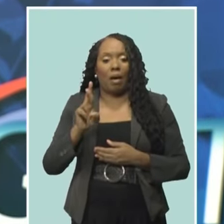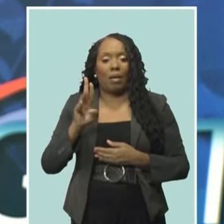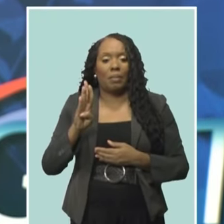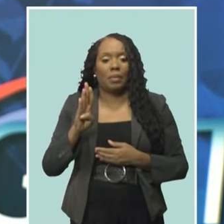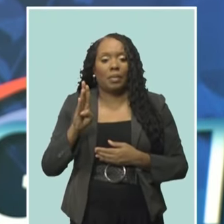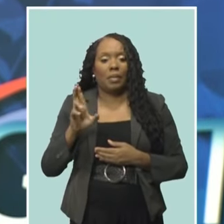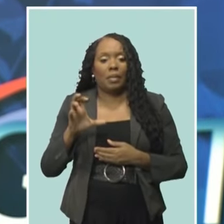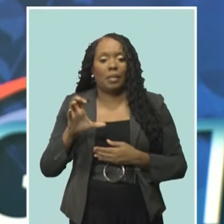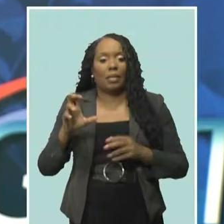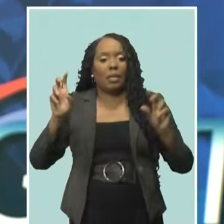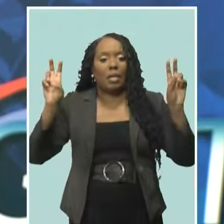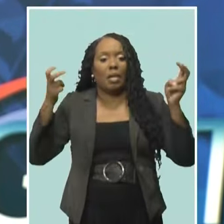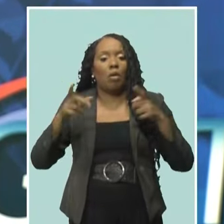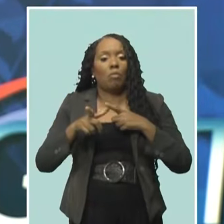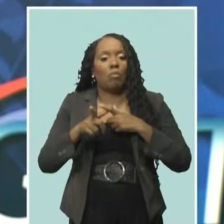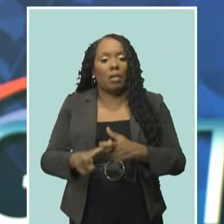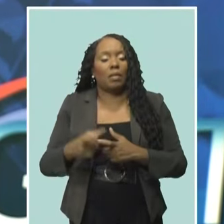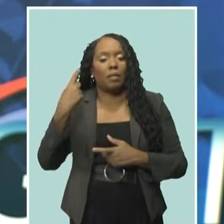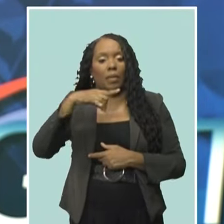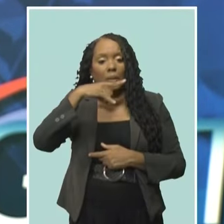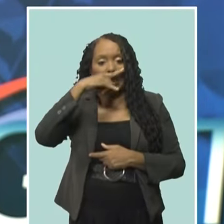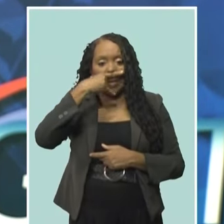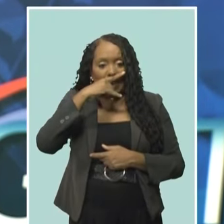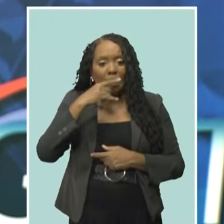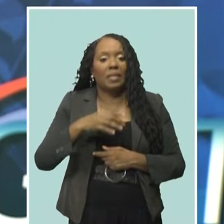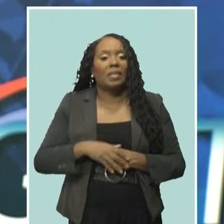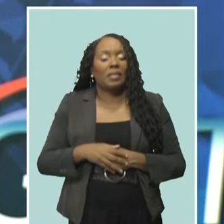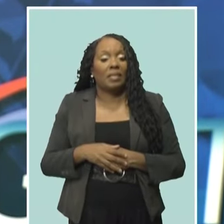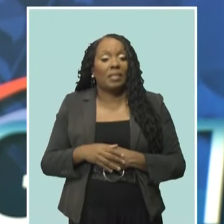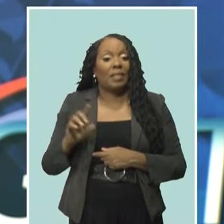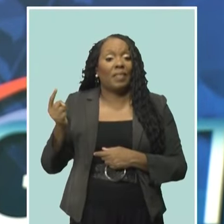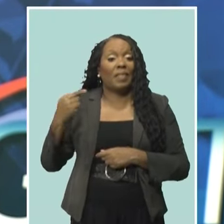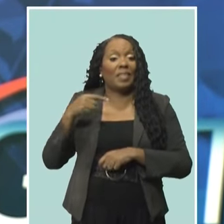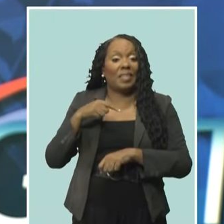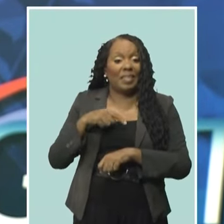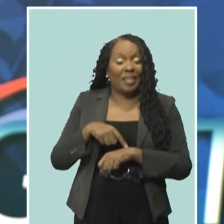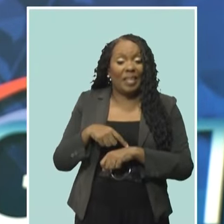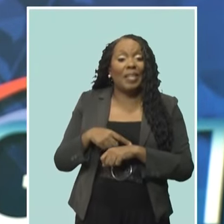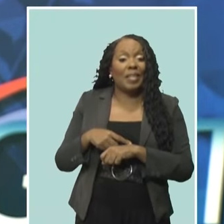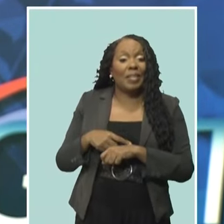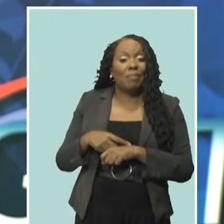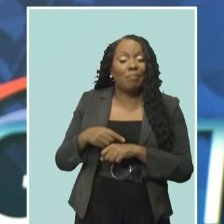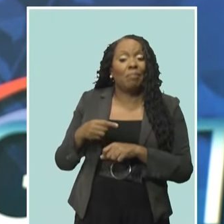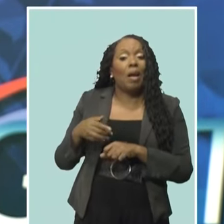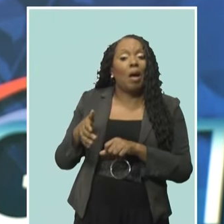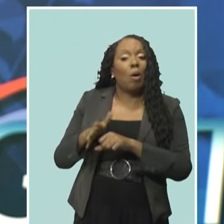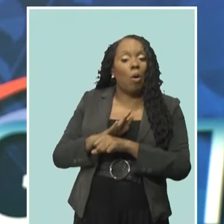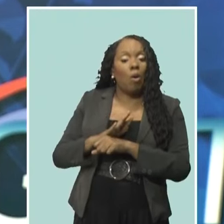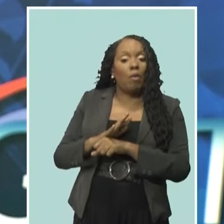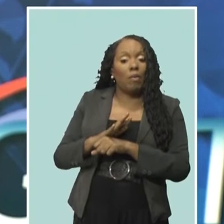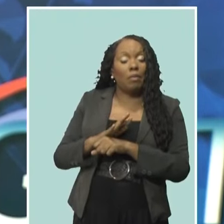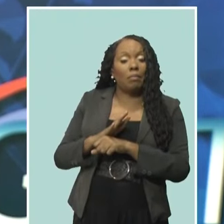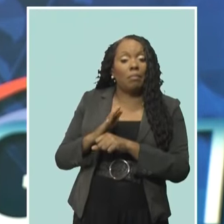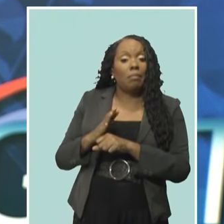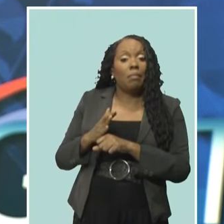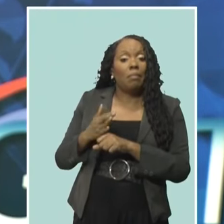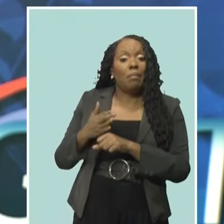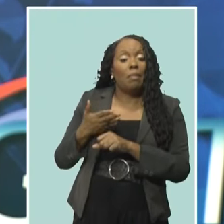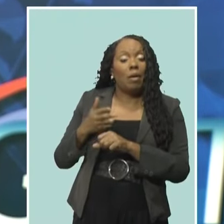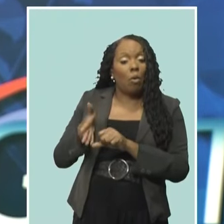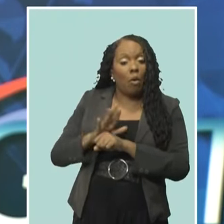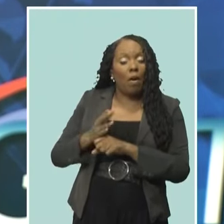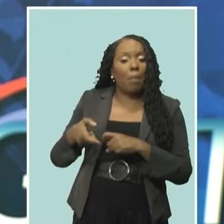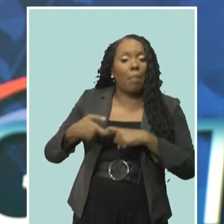the first since the onset of the COVID-19 pandemic, the organizers are looking to build on it and are anticipating greater